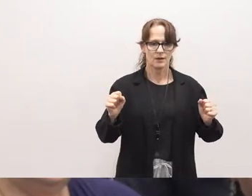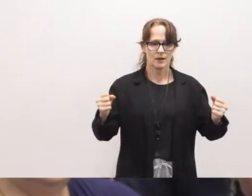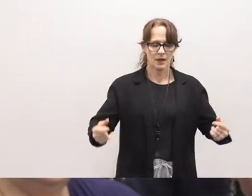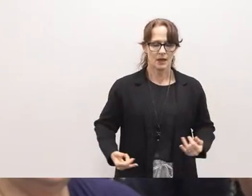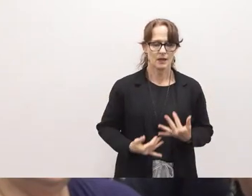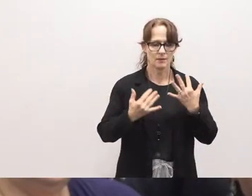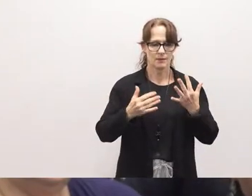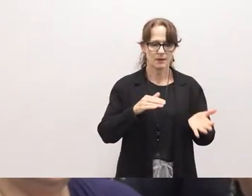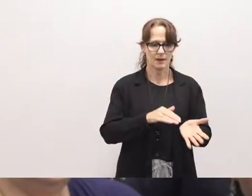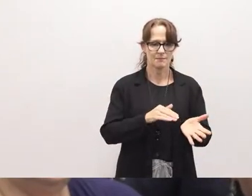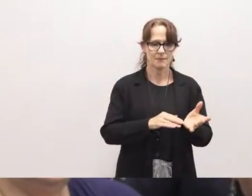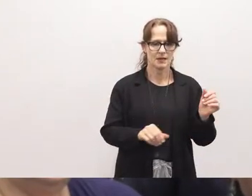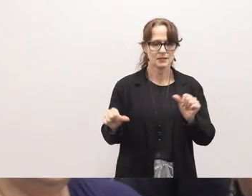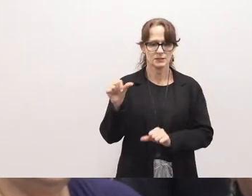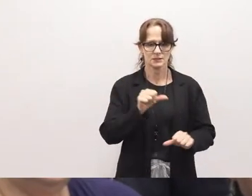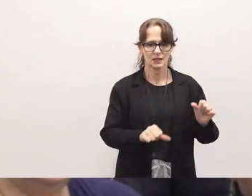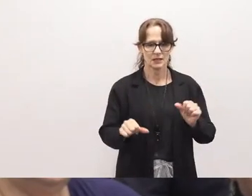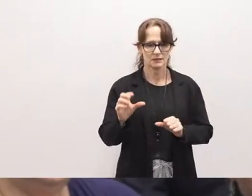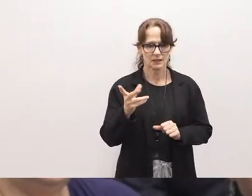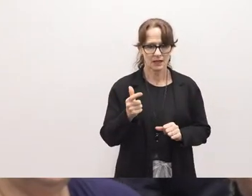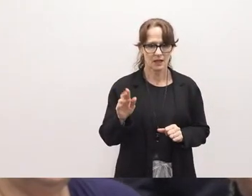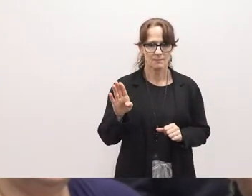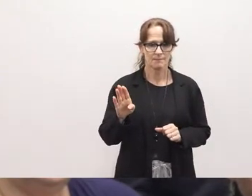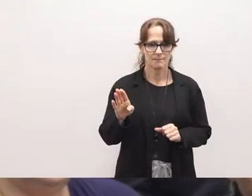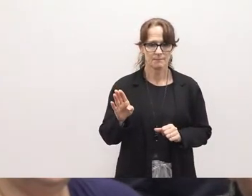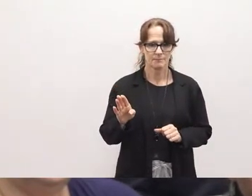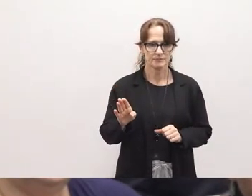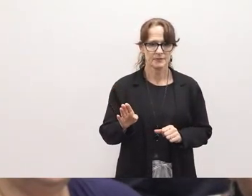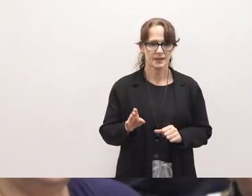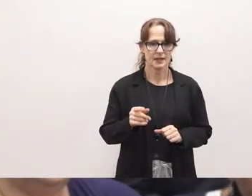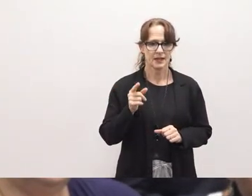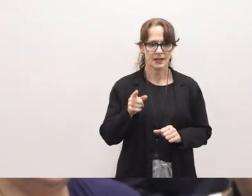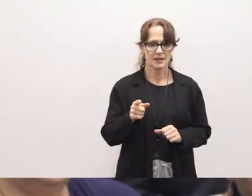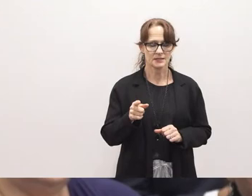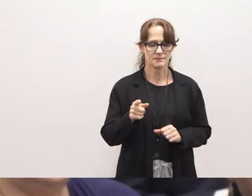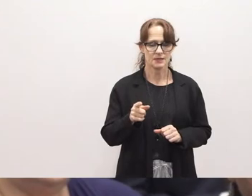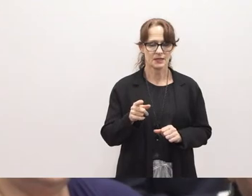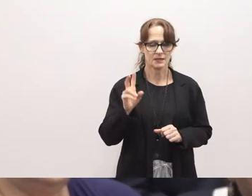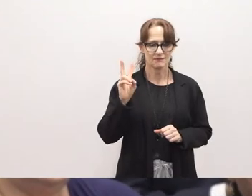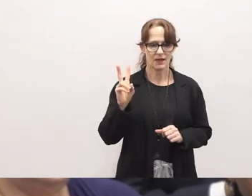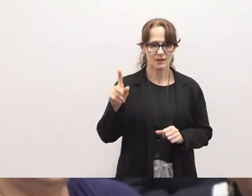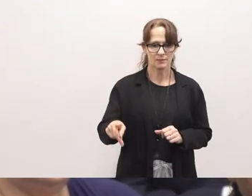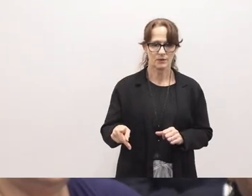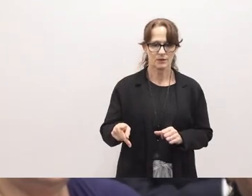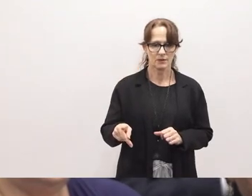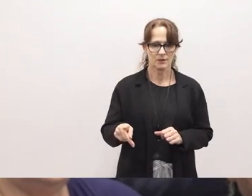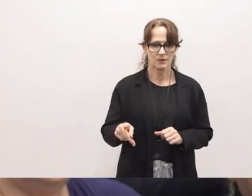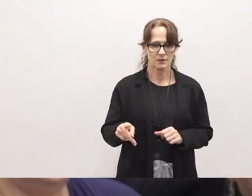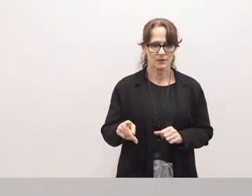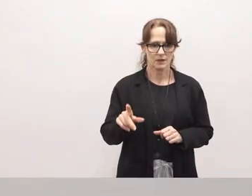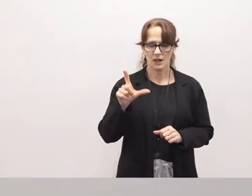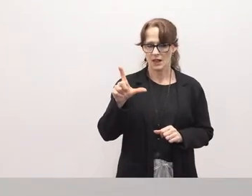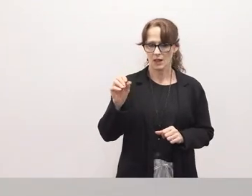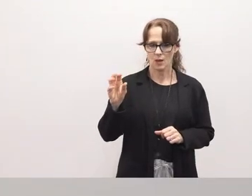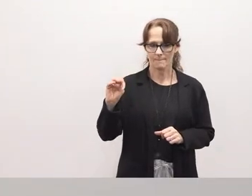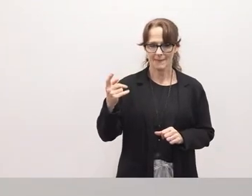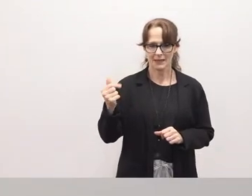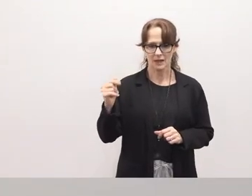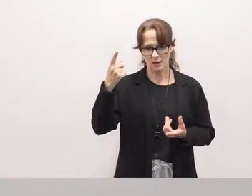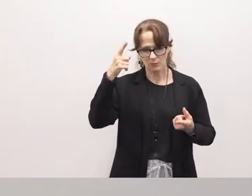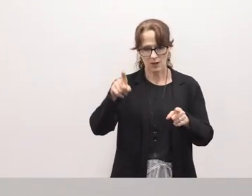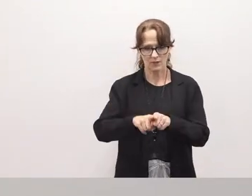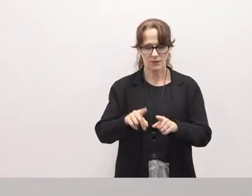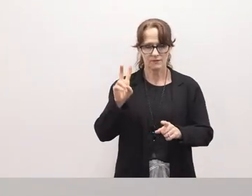Aspirations in Medical Sciences Club and has been served as vice president of Omega Brothers,